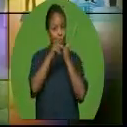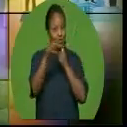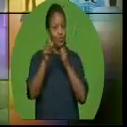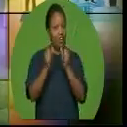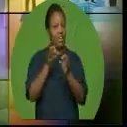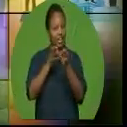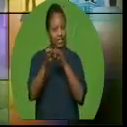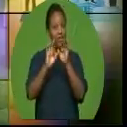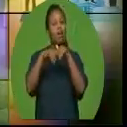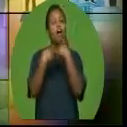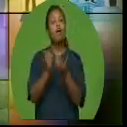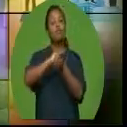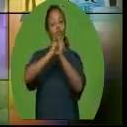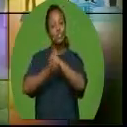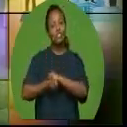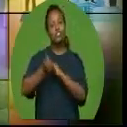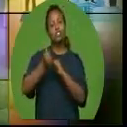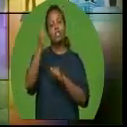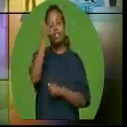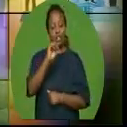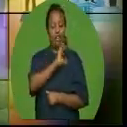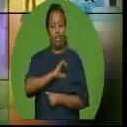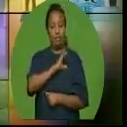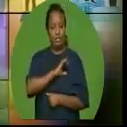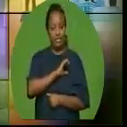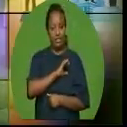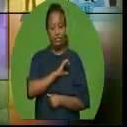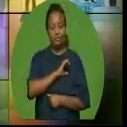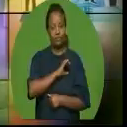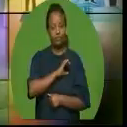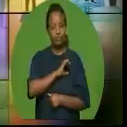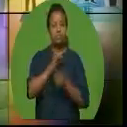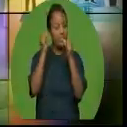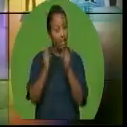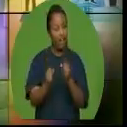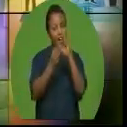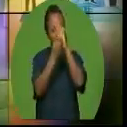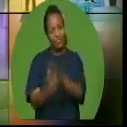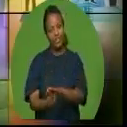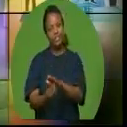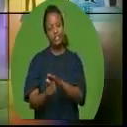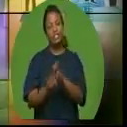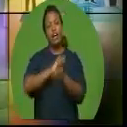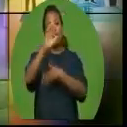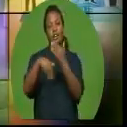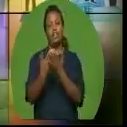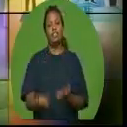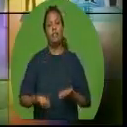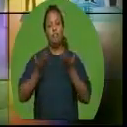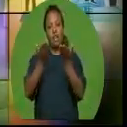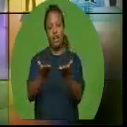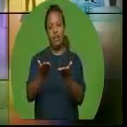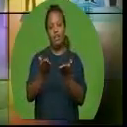I hope you can explain how changes in climate or weather conditions can affect the